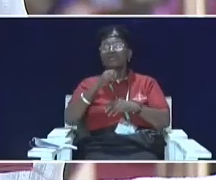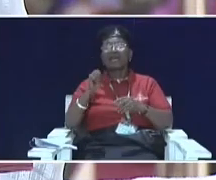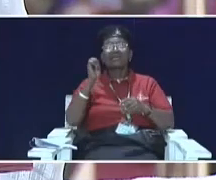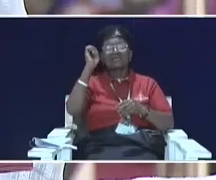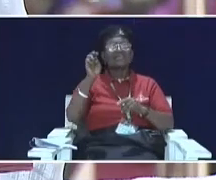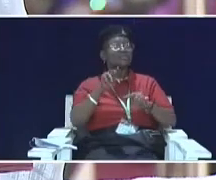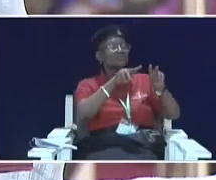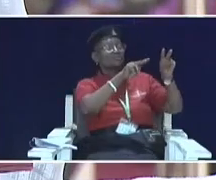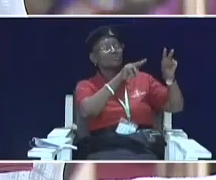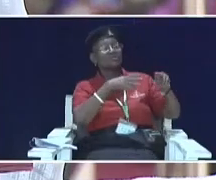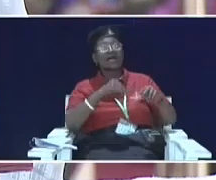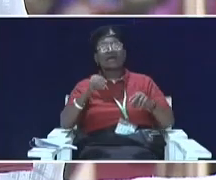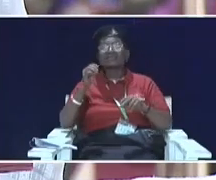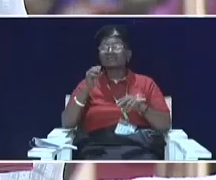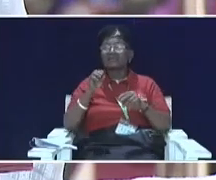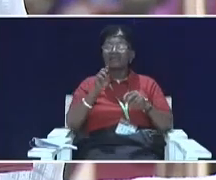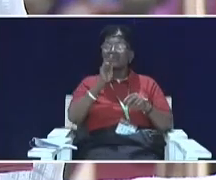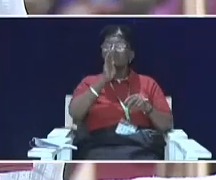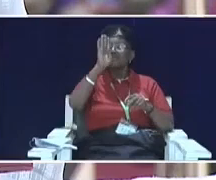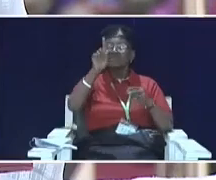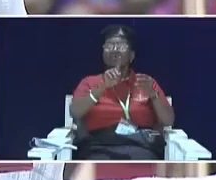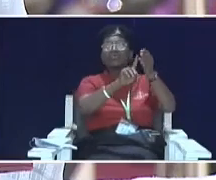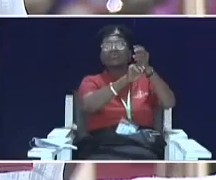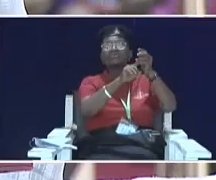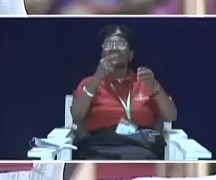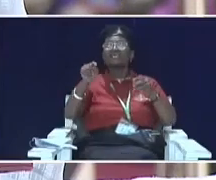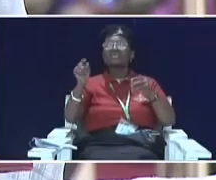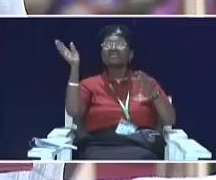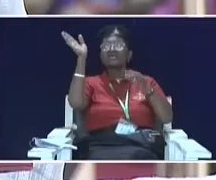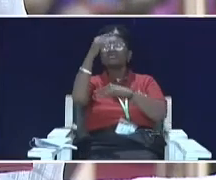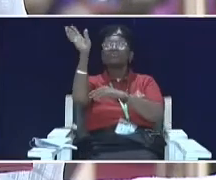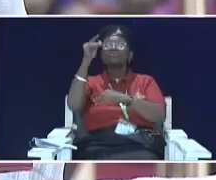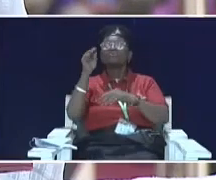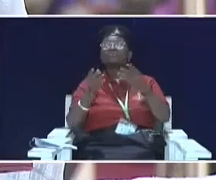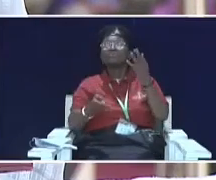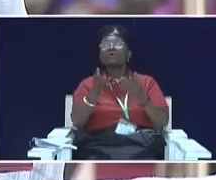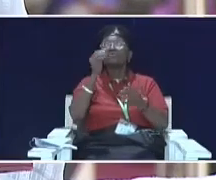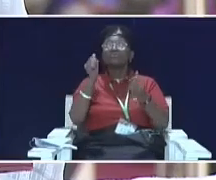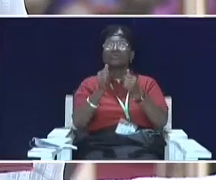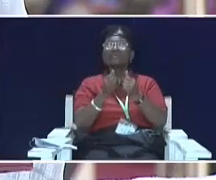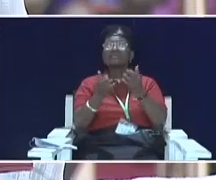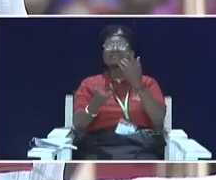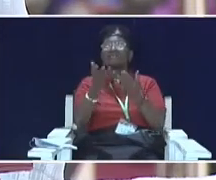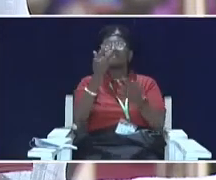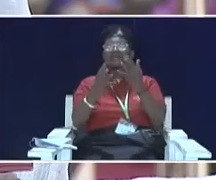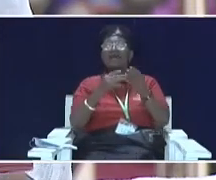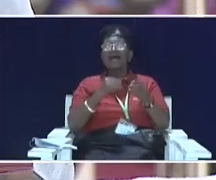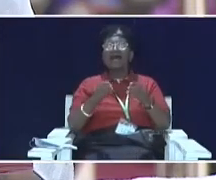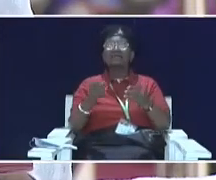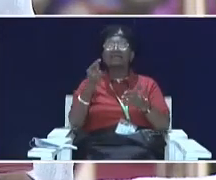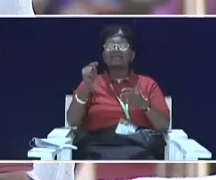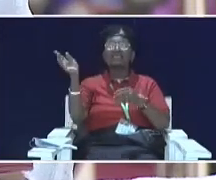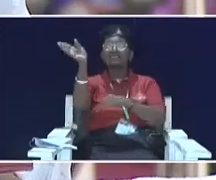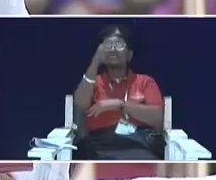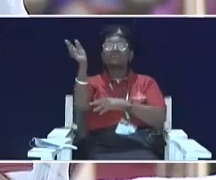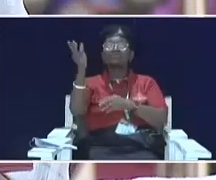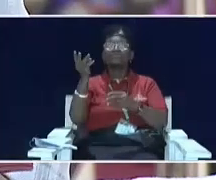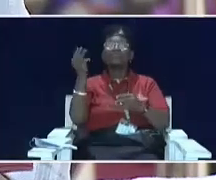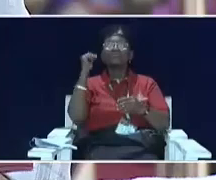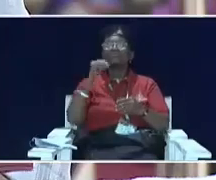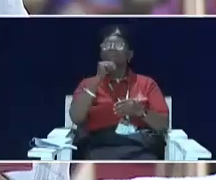and behold, the bush burned with fire, and the bush was not consumed.